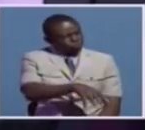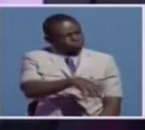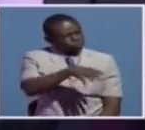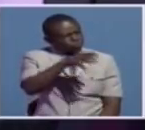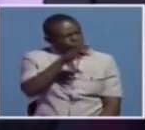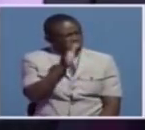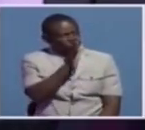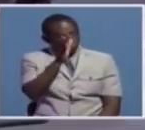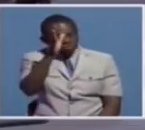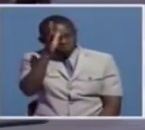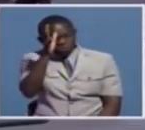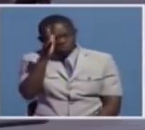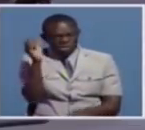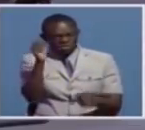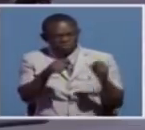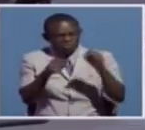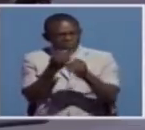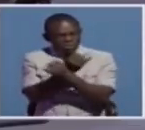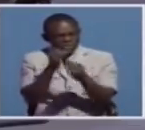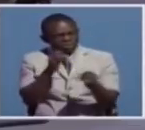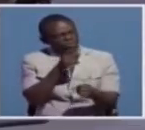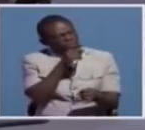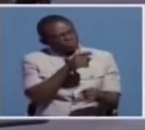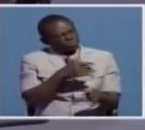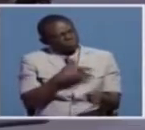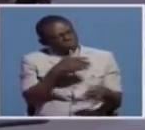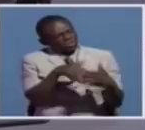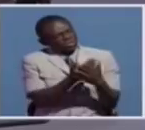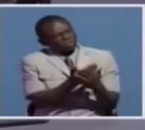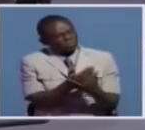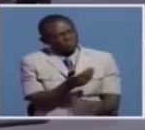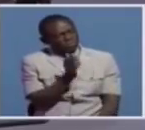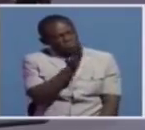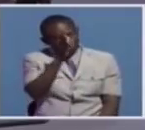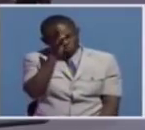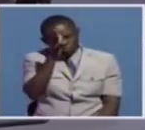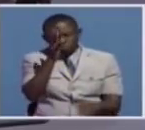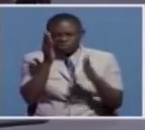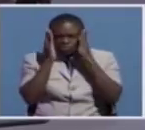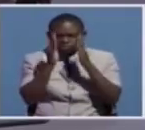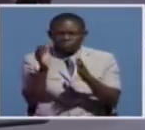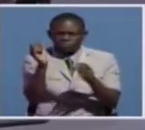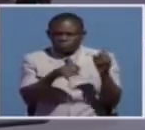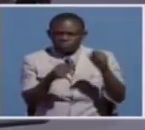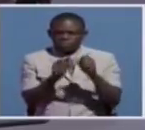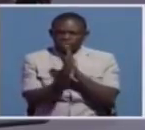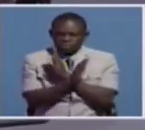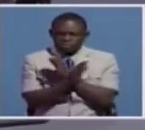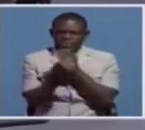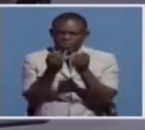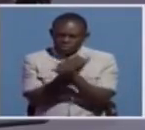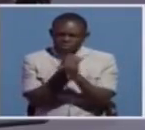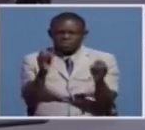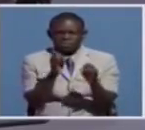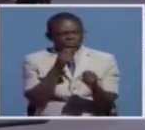family, I'm sure, must have been a very open home. Your father was leading this struggle at some point. Yes, quite. You were young